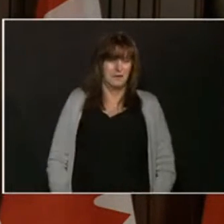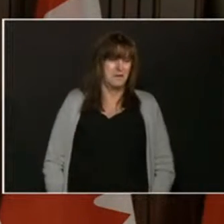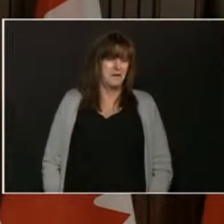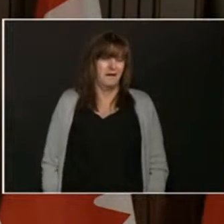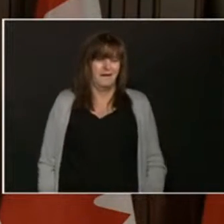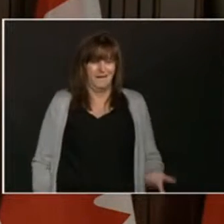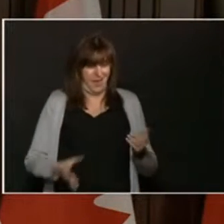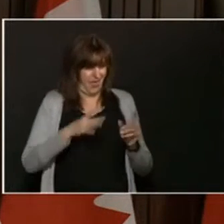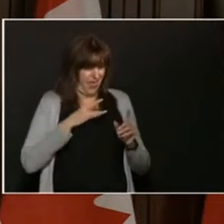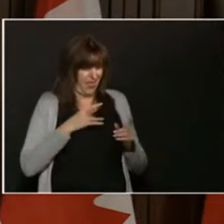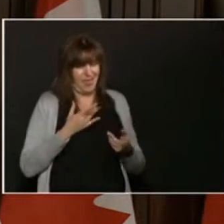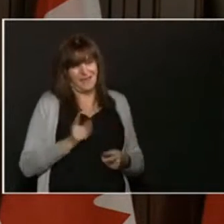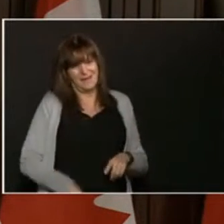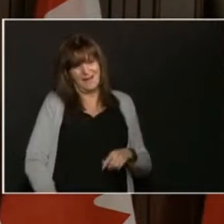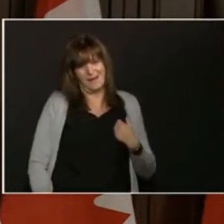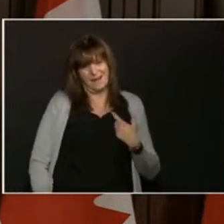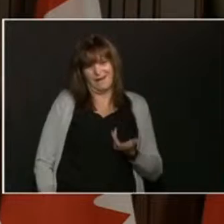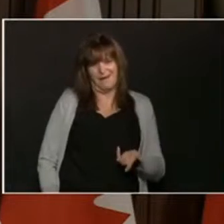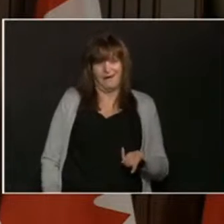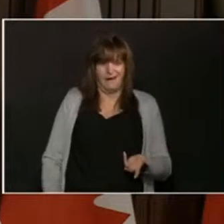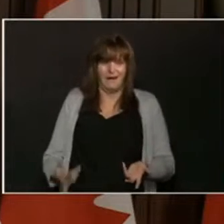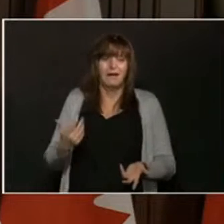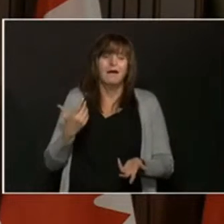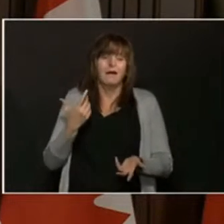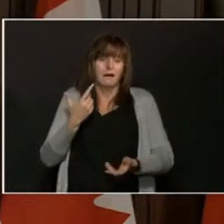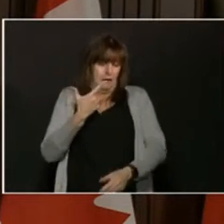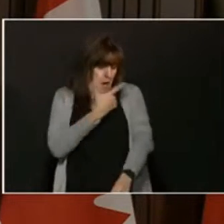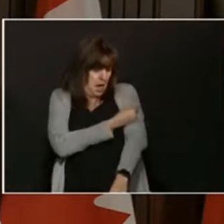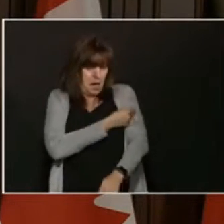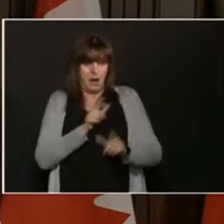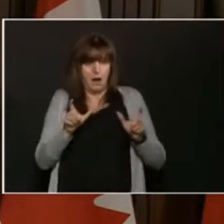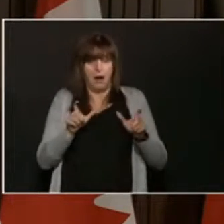your vaccine around the impacts that COVID can have.